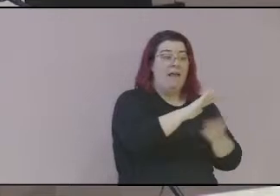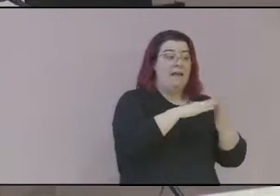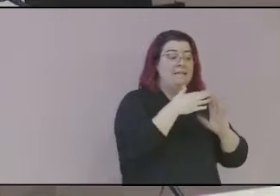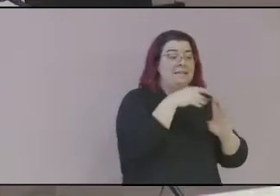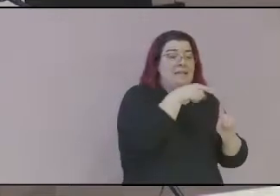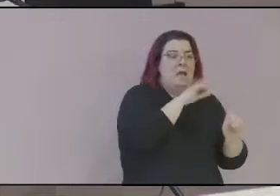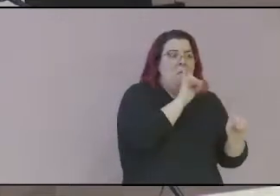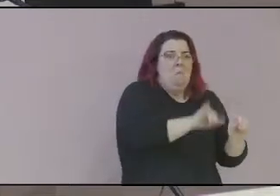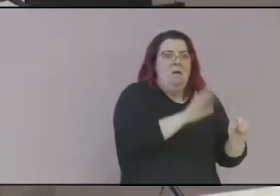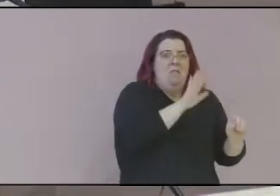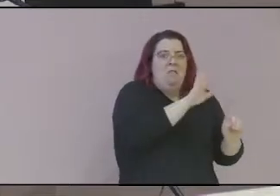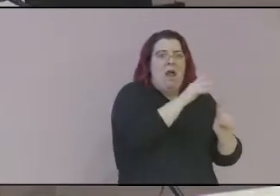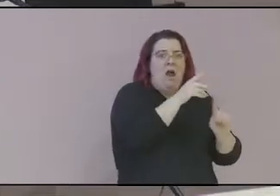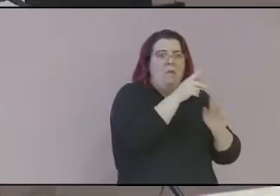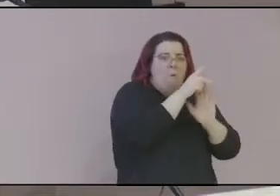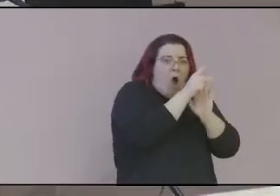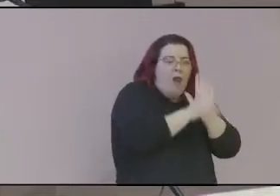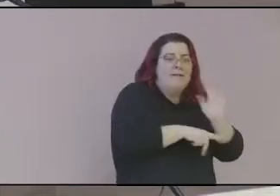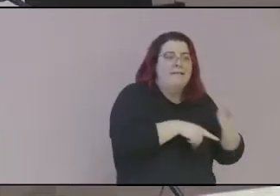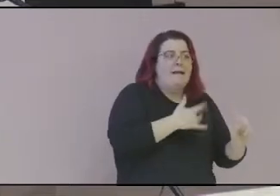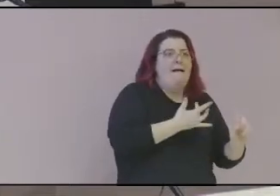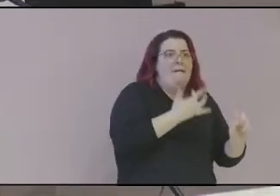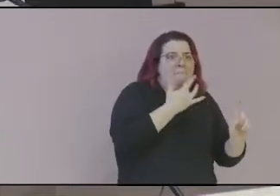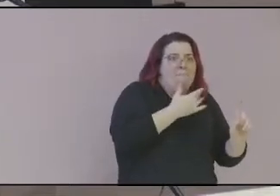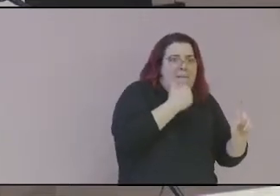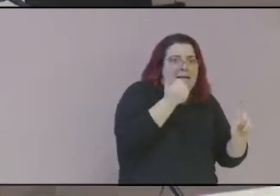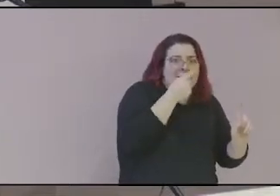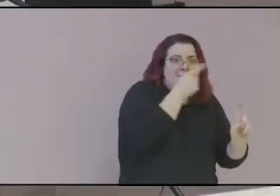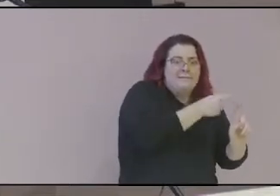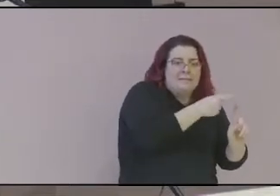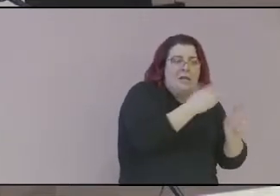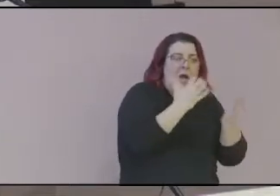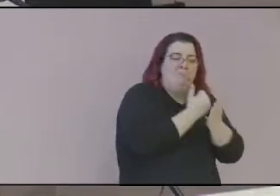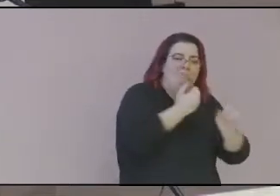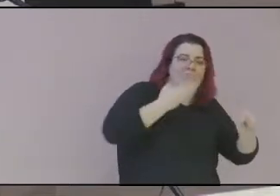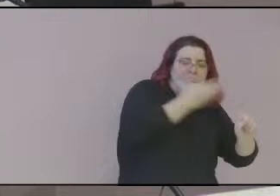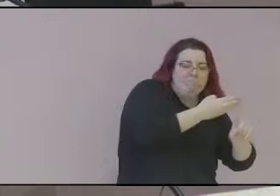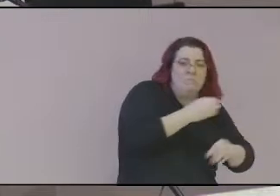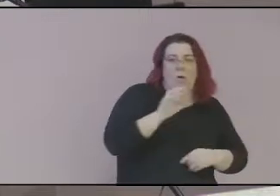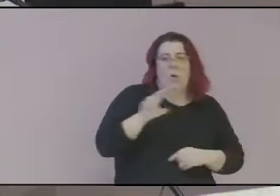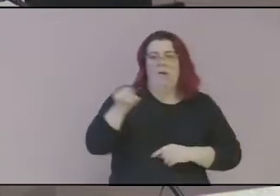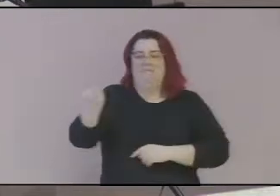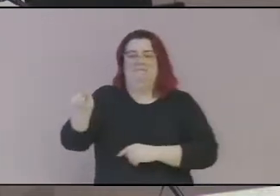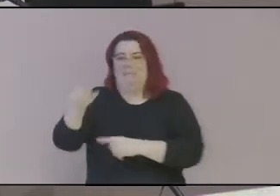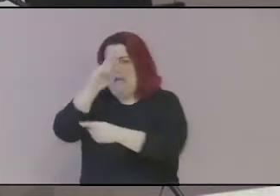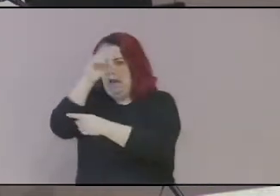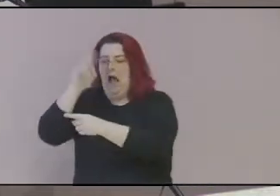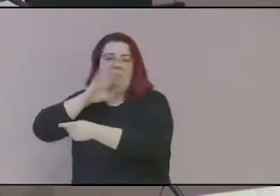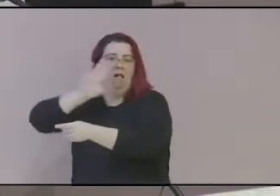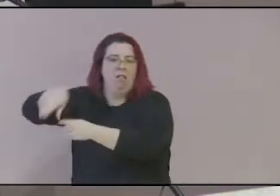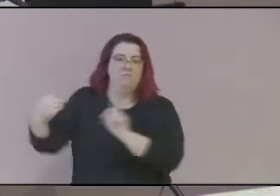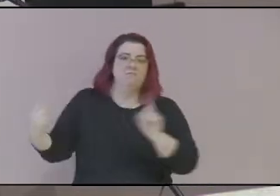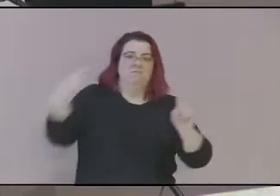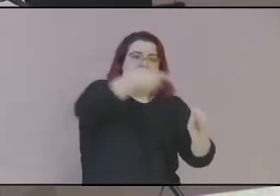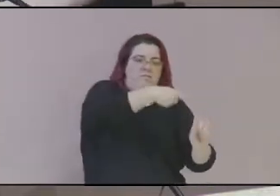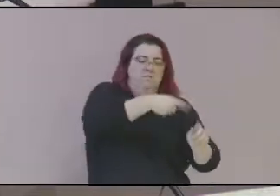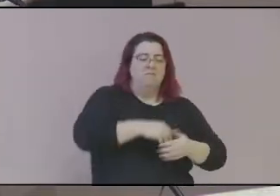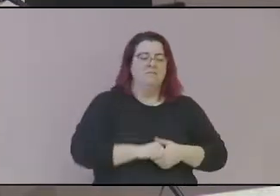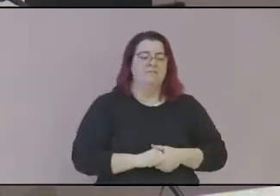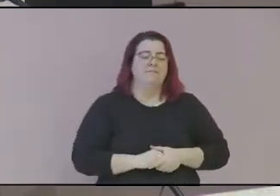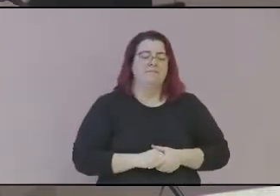laws or triage policies. A lot of research went into figuring that out in this moment in 2020. How to